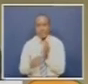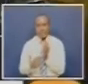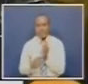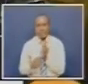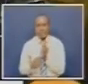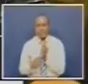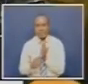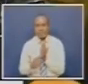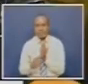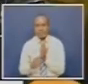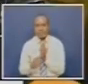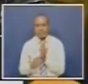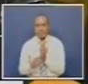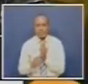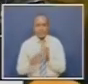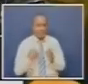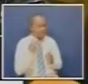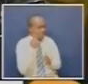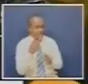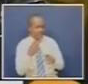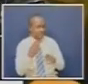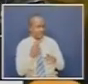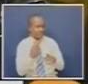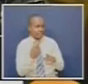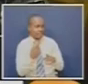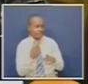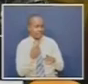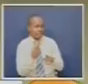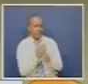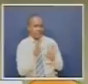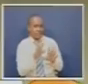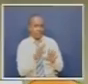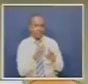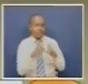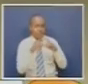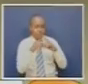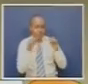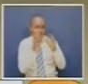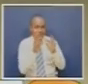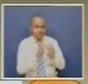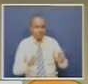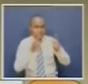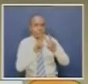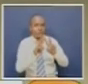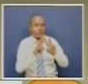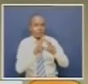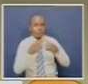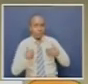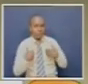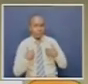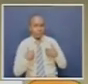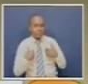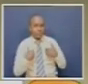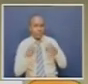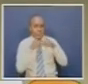You don't see any difference? I don't think so. Words have value. Yeah. And Mheshimiwa Simba Arati knows that words